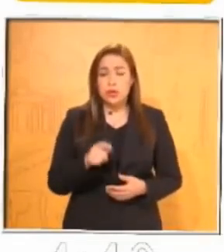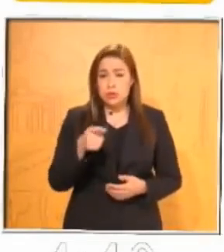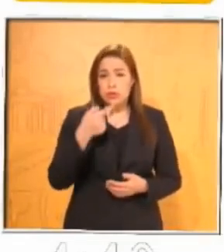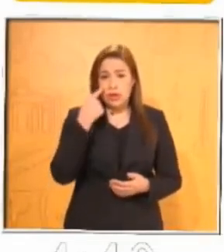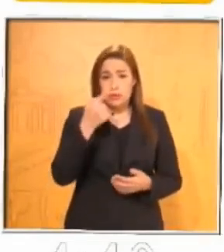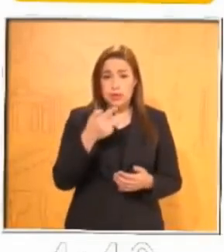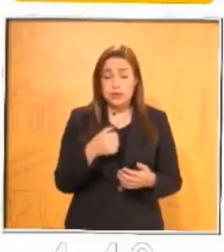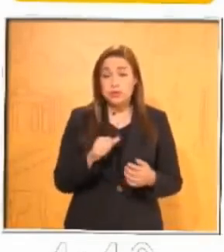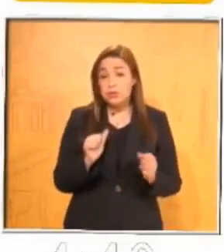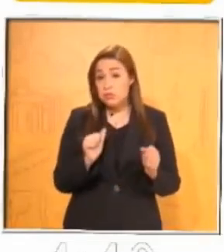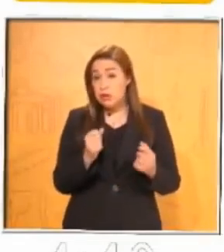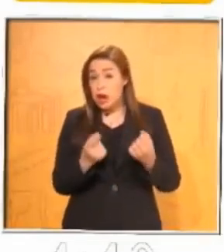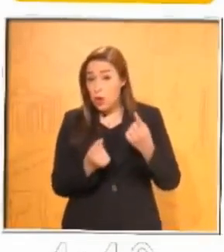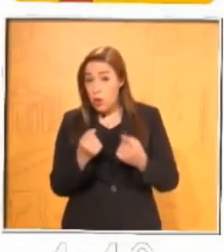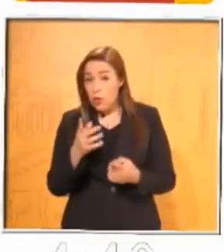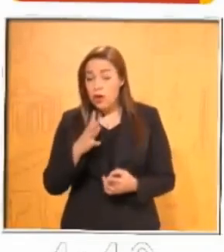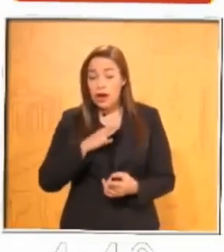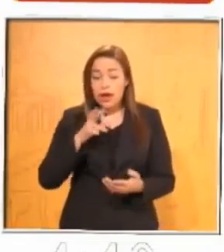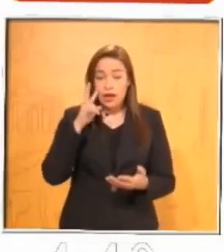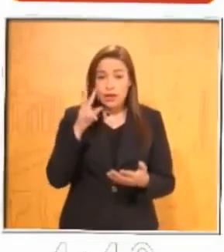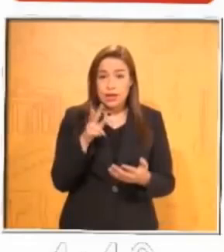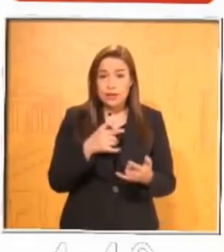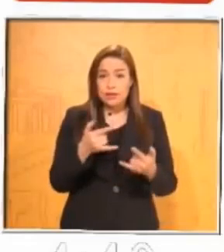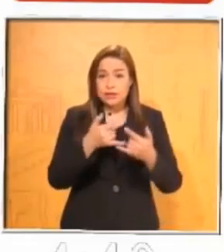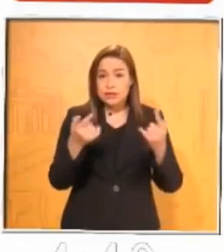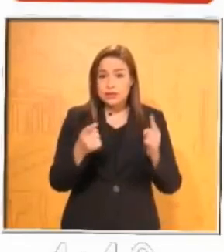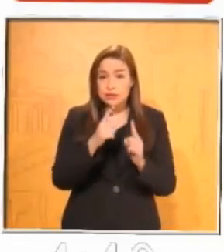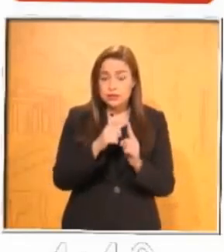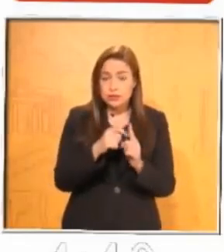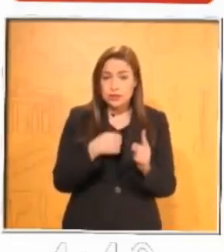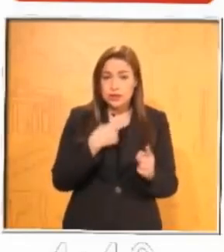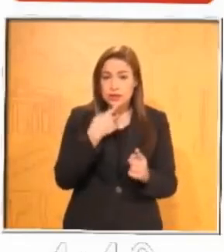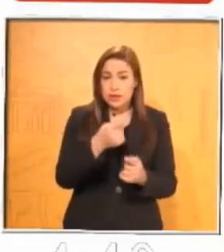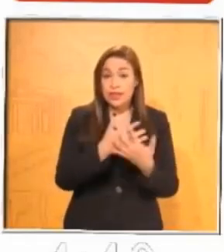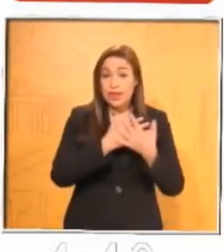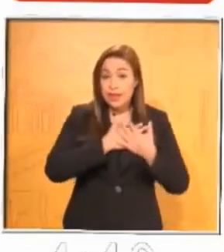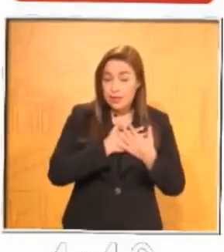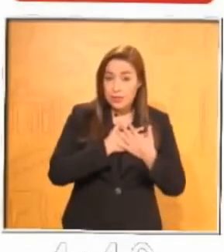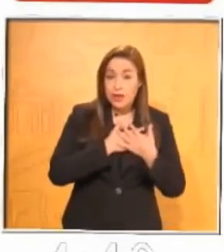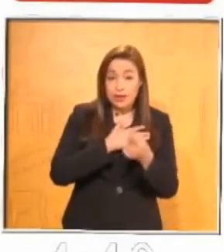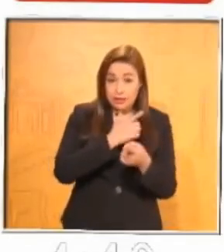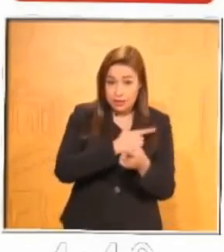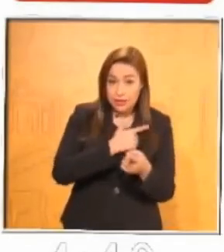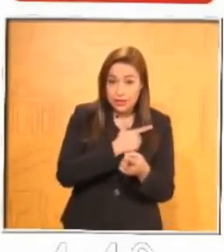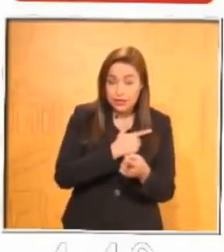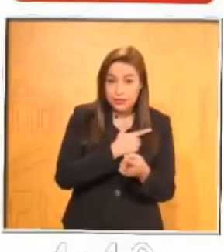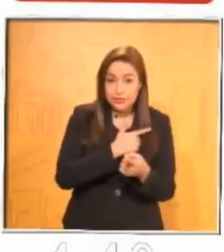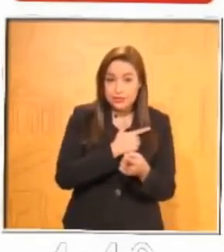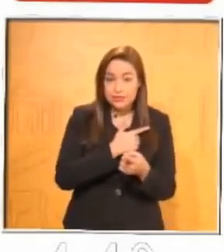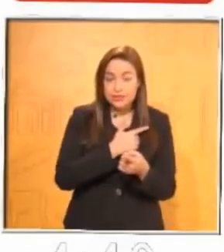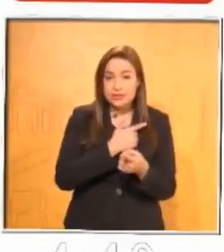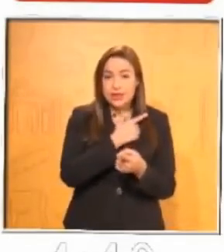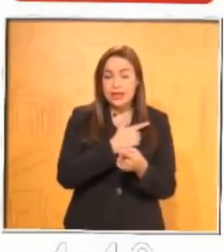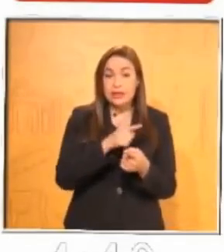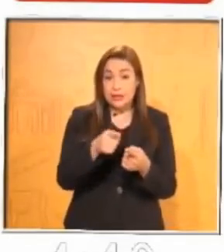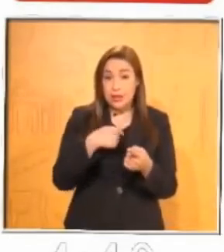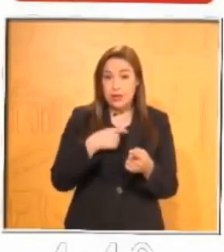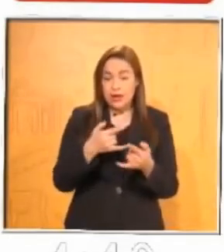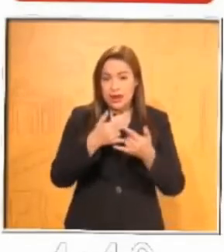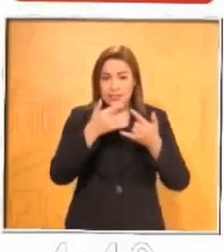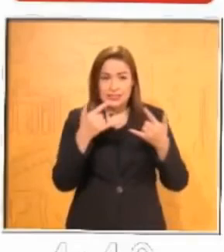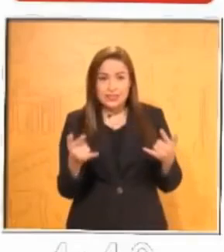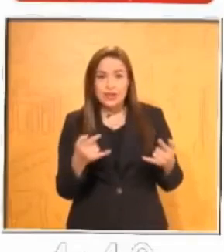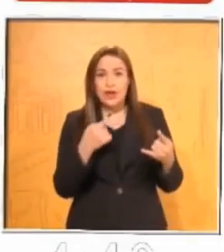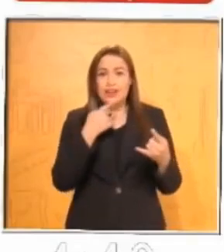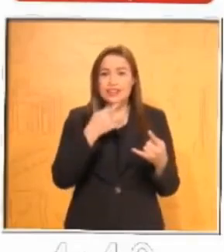strip about romance? Do you like to do it? Do you like to write a story about